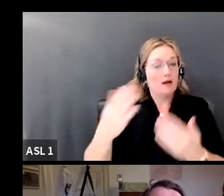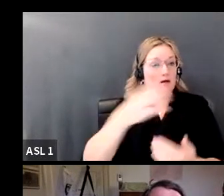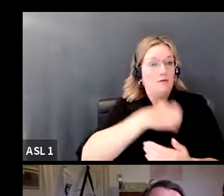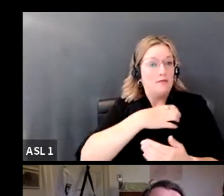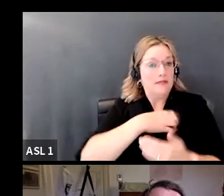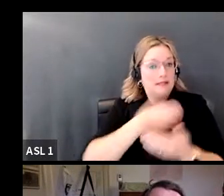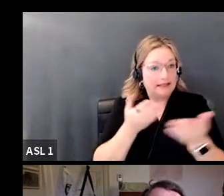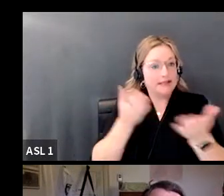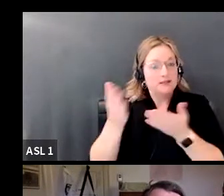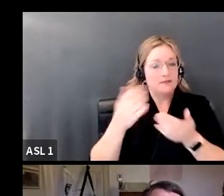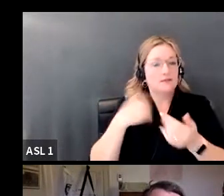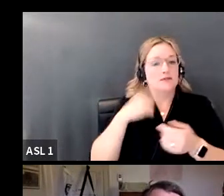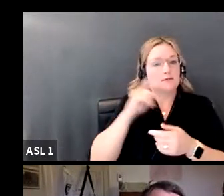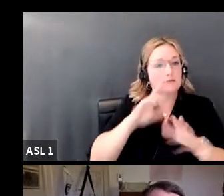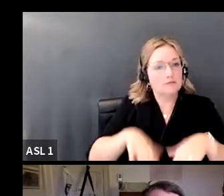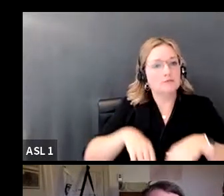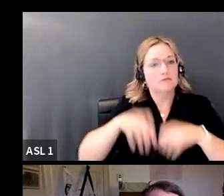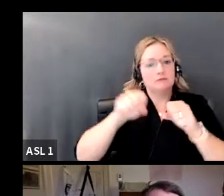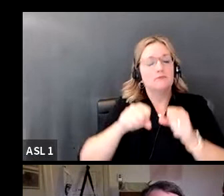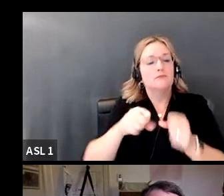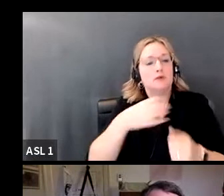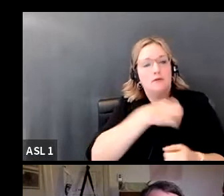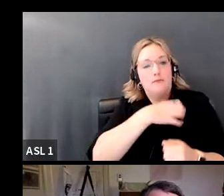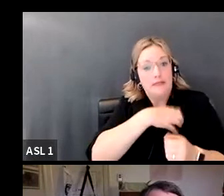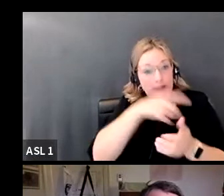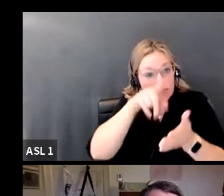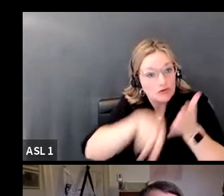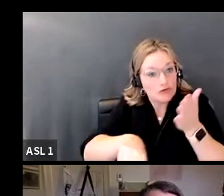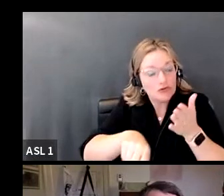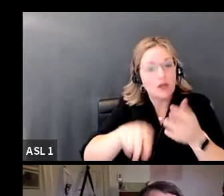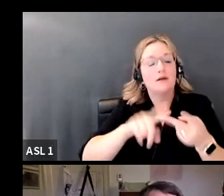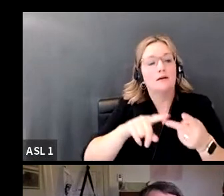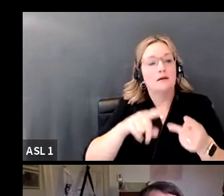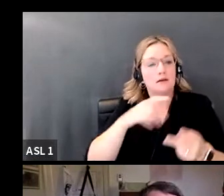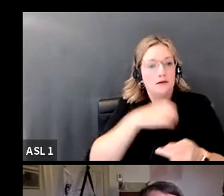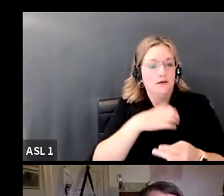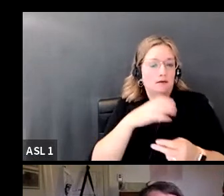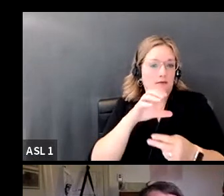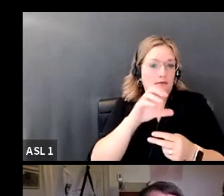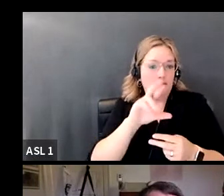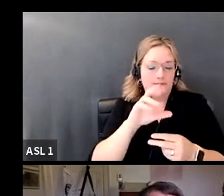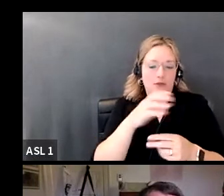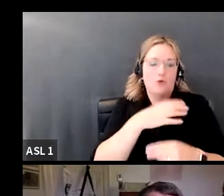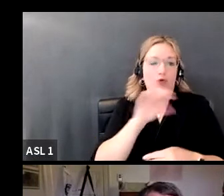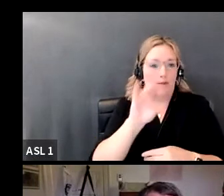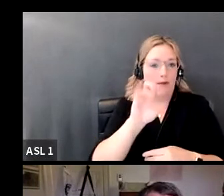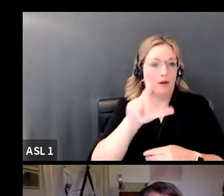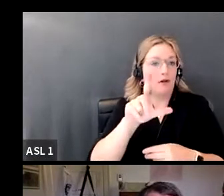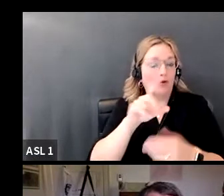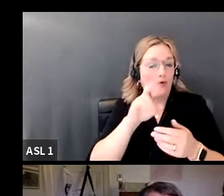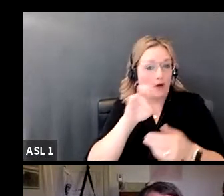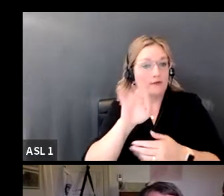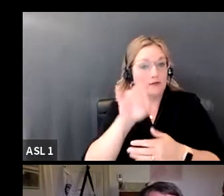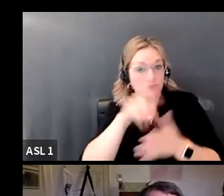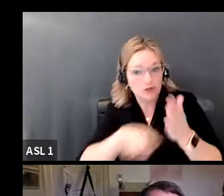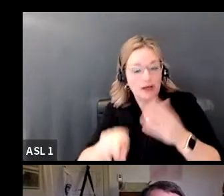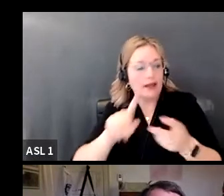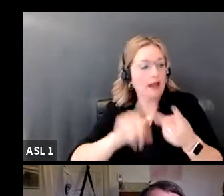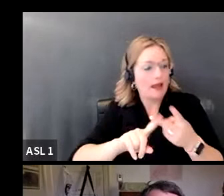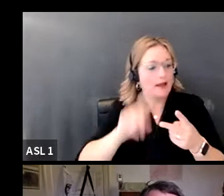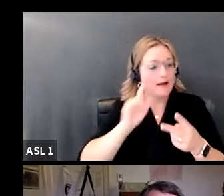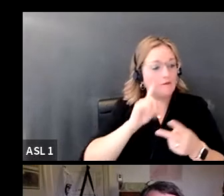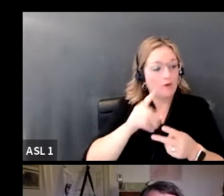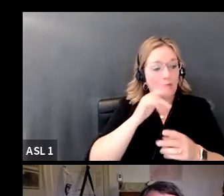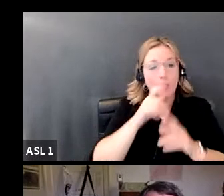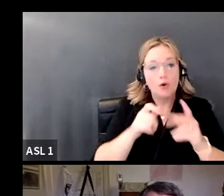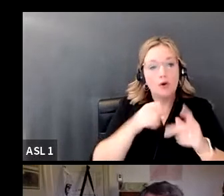conduct and provide the results of criminal record checks and criminal record and judicial matters checks for volunteers